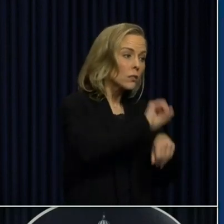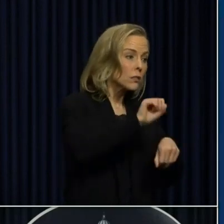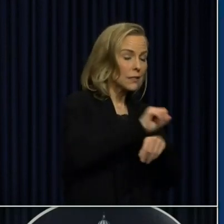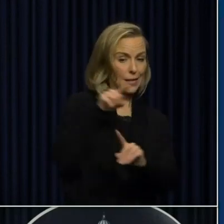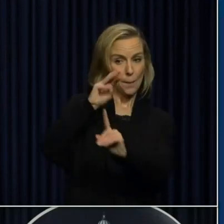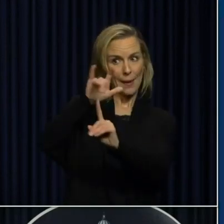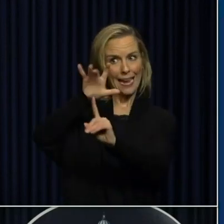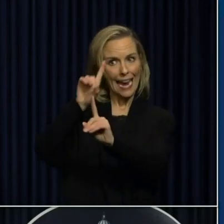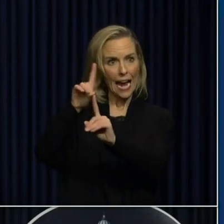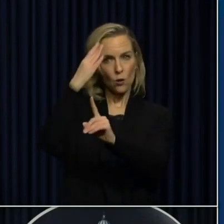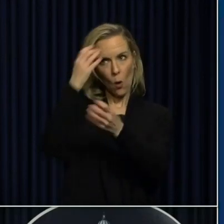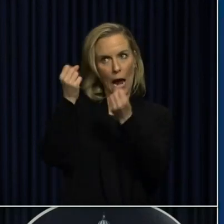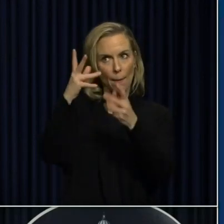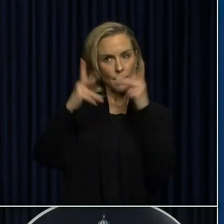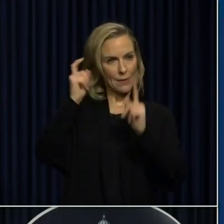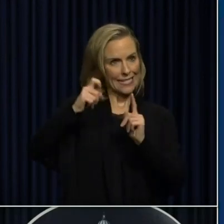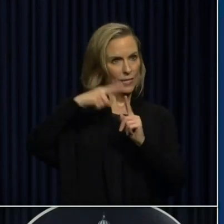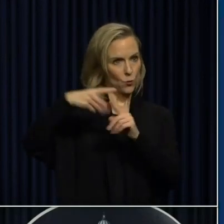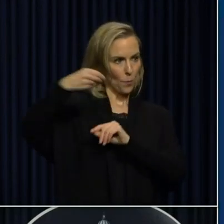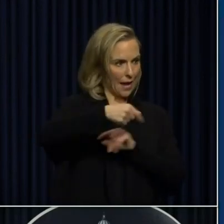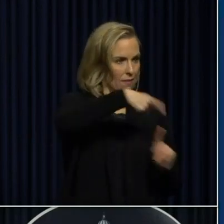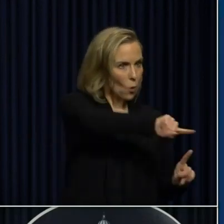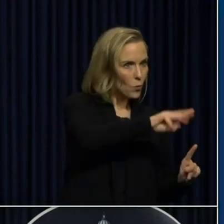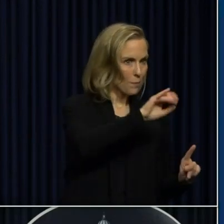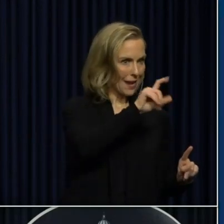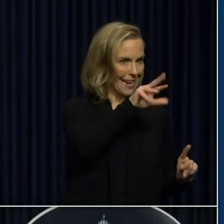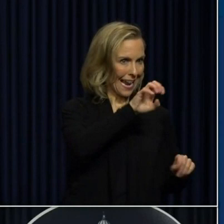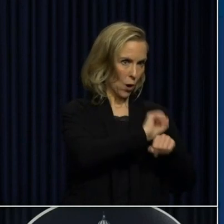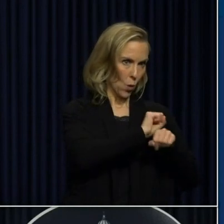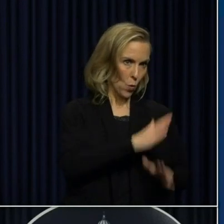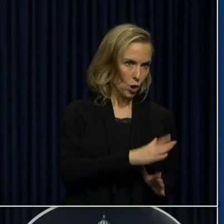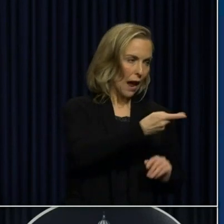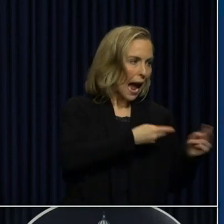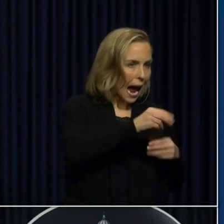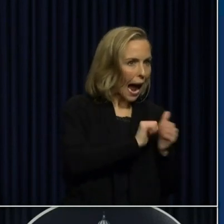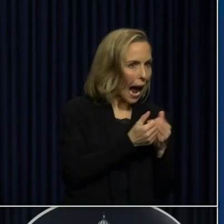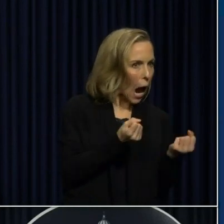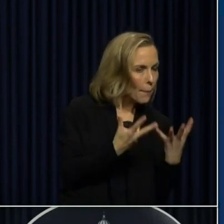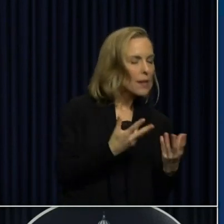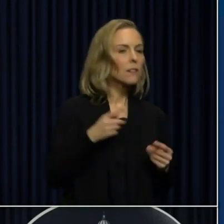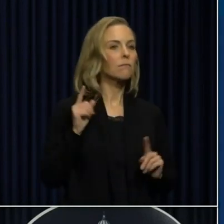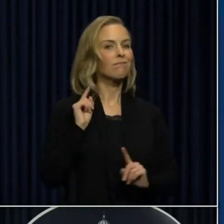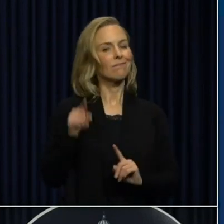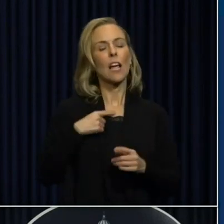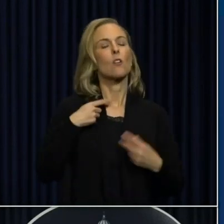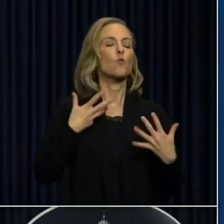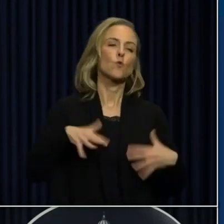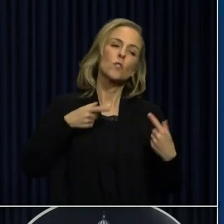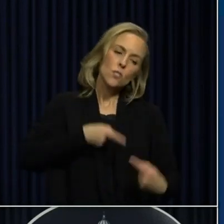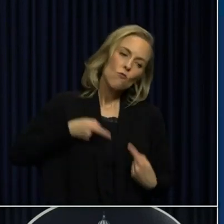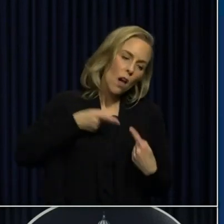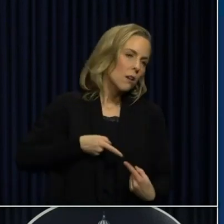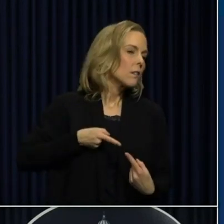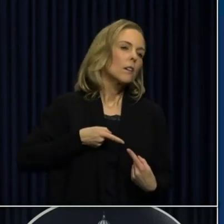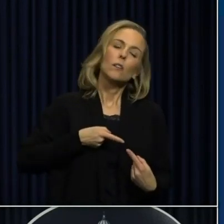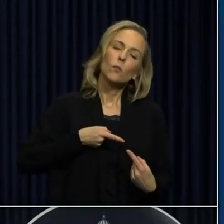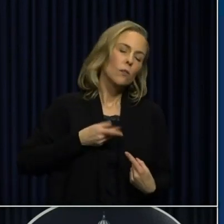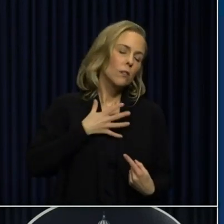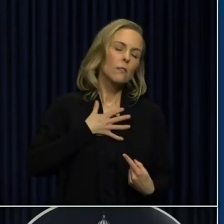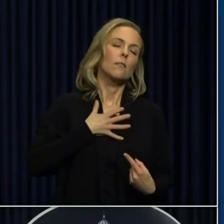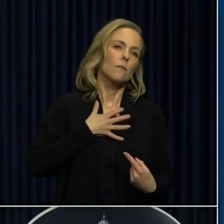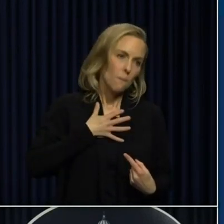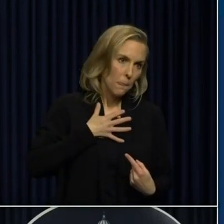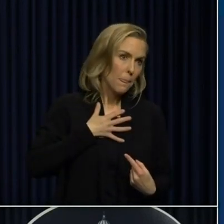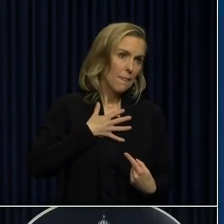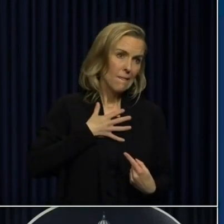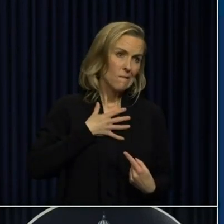Prioritize your mental health. And I'll say that I struggle with this. I have. We all